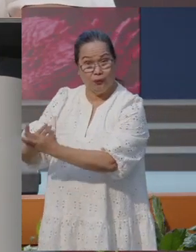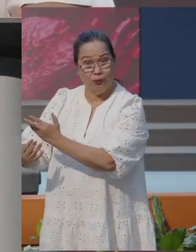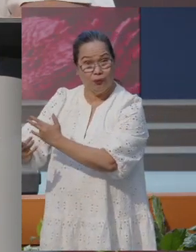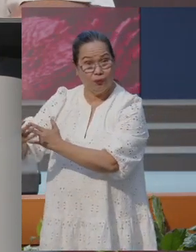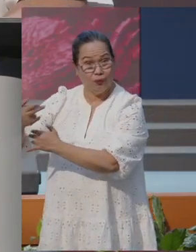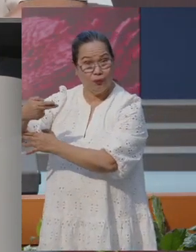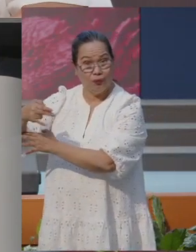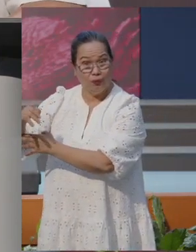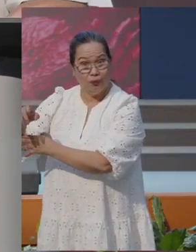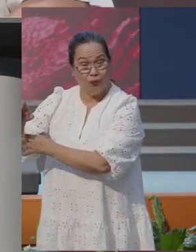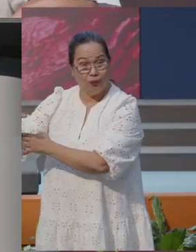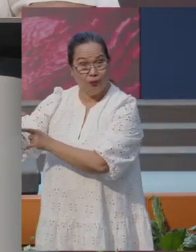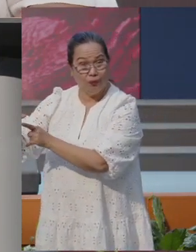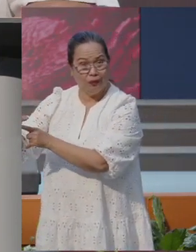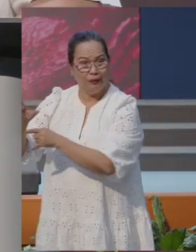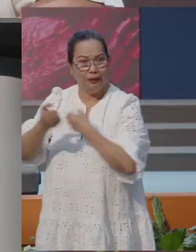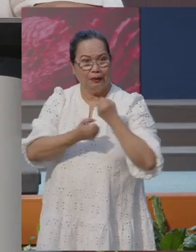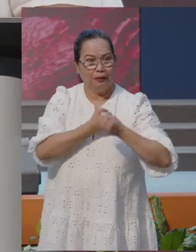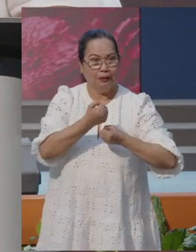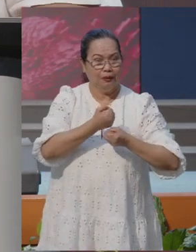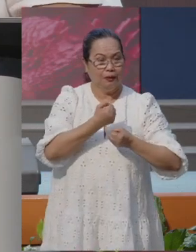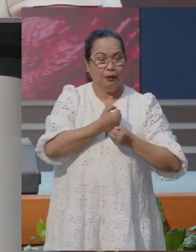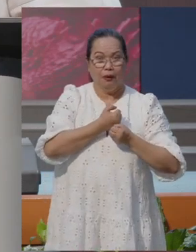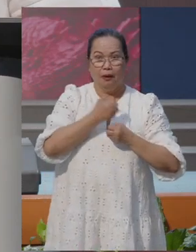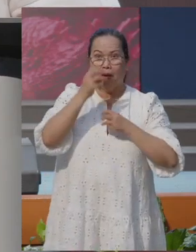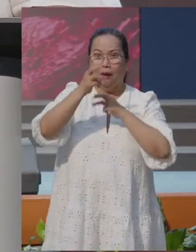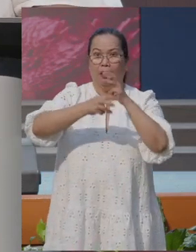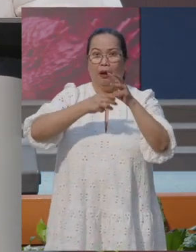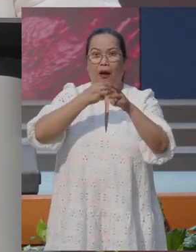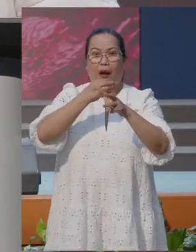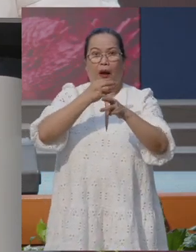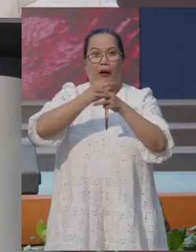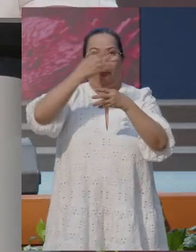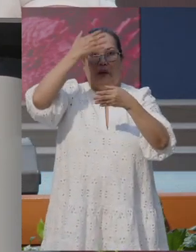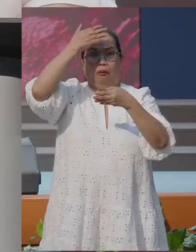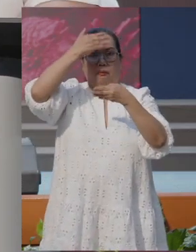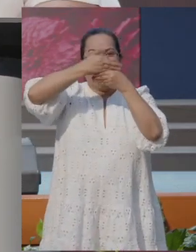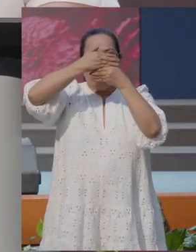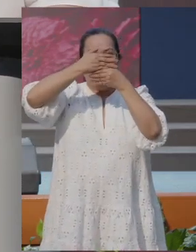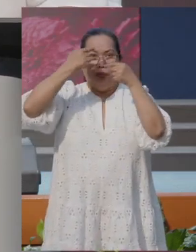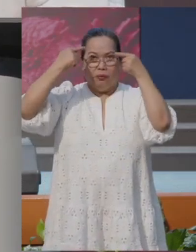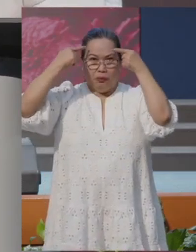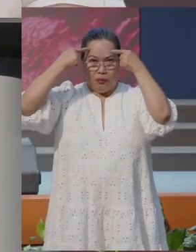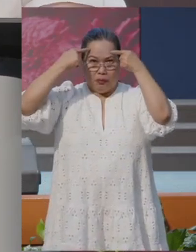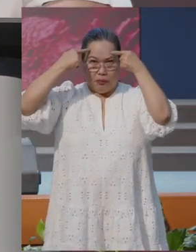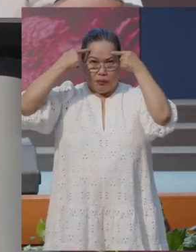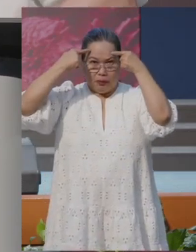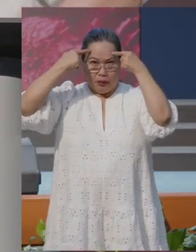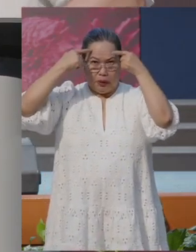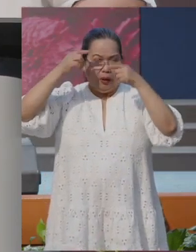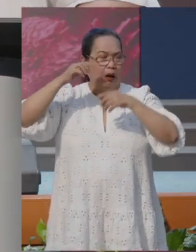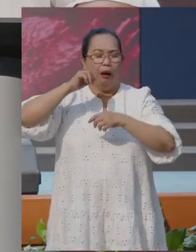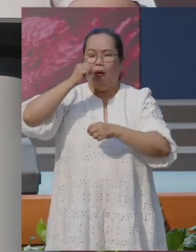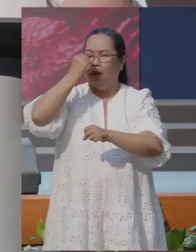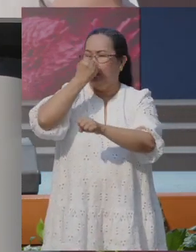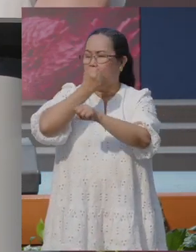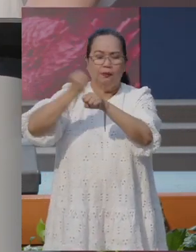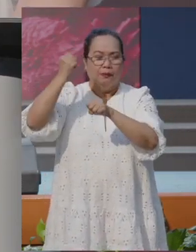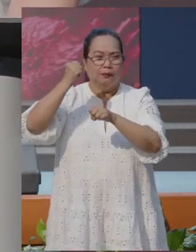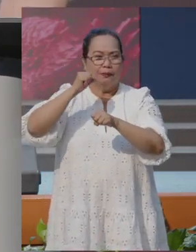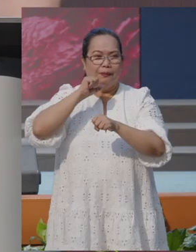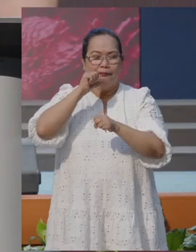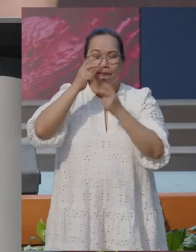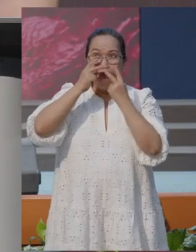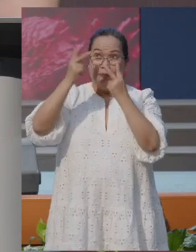perishing. In their case, the God of this world has blinded the minds of the unbelievers to keep them from